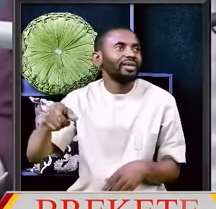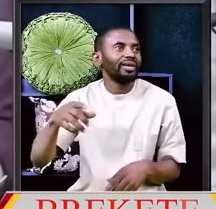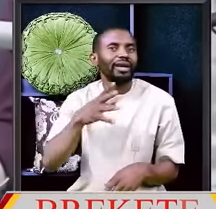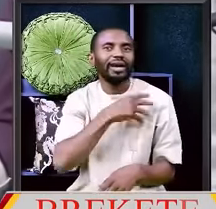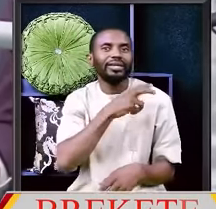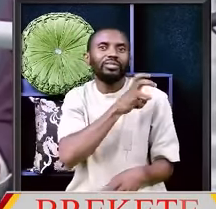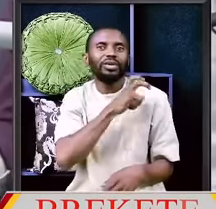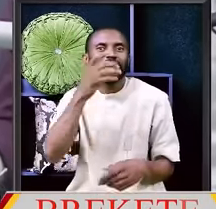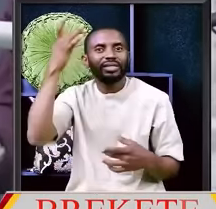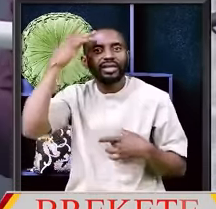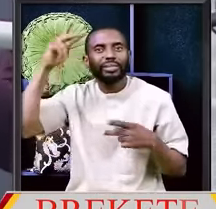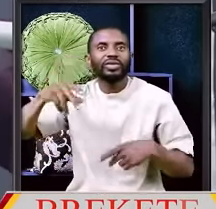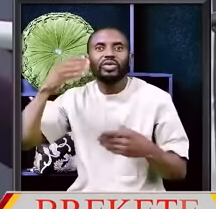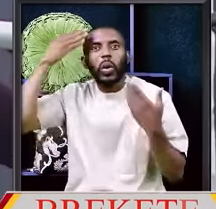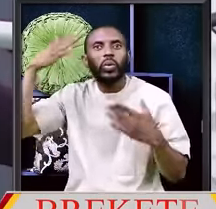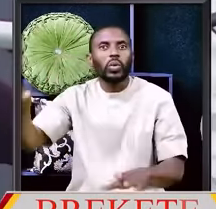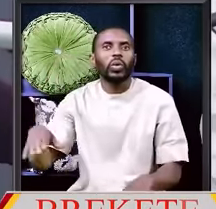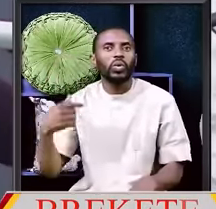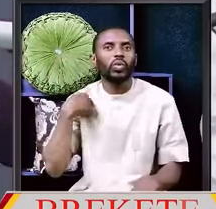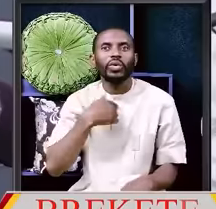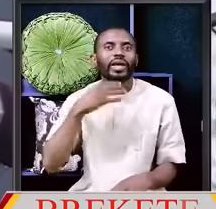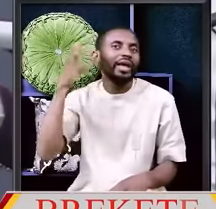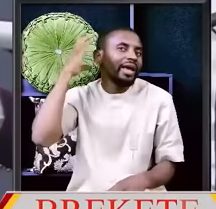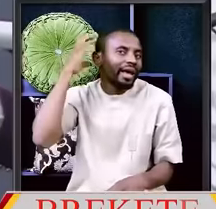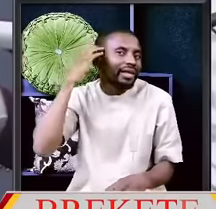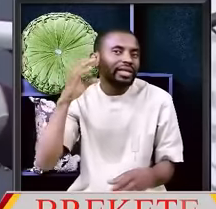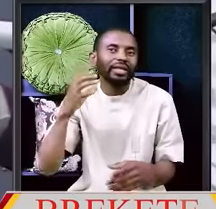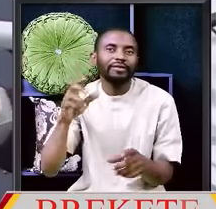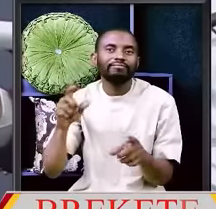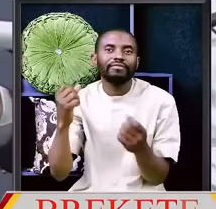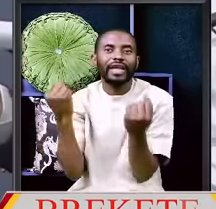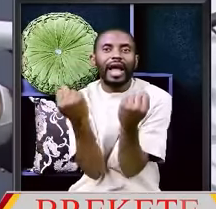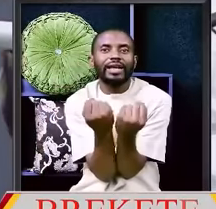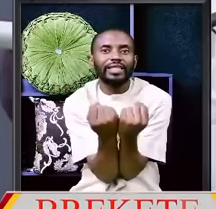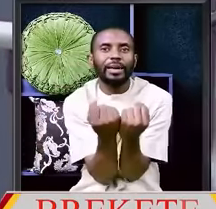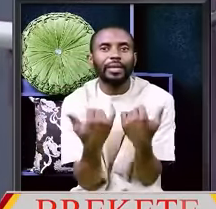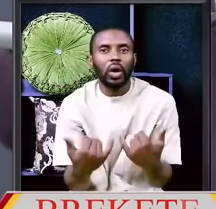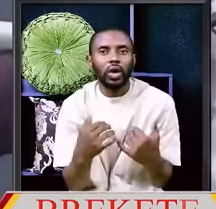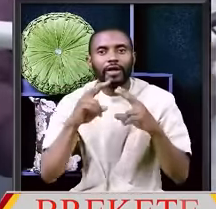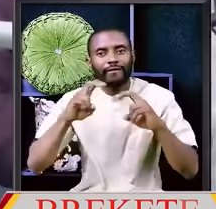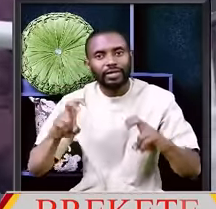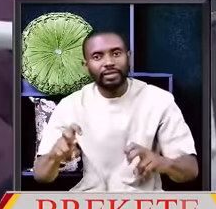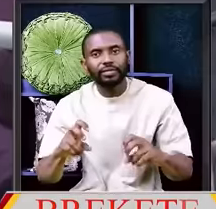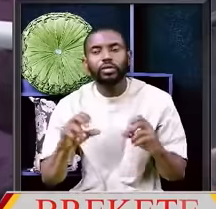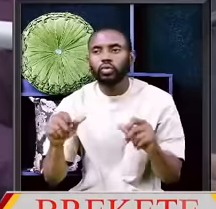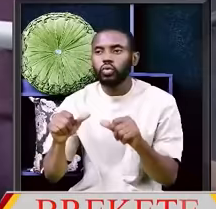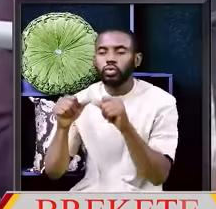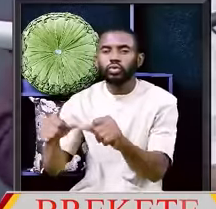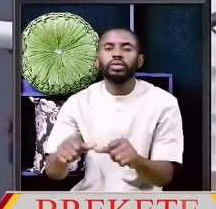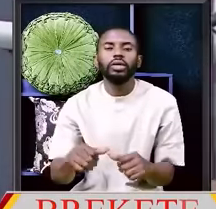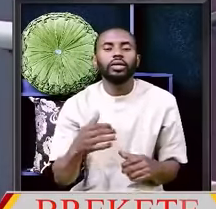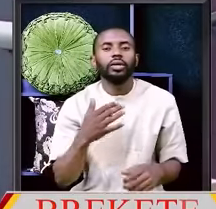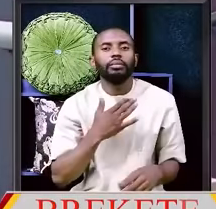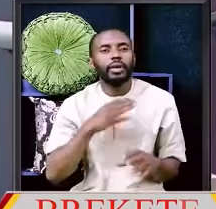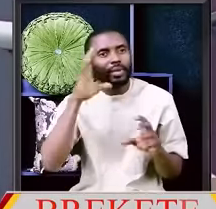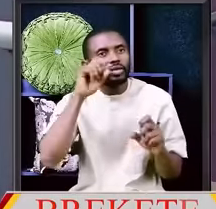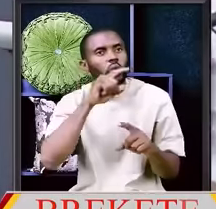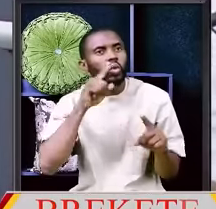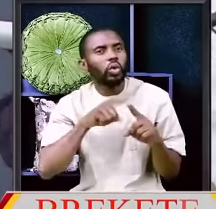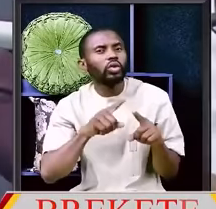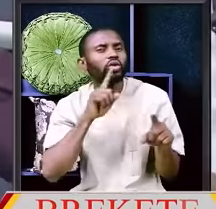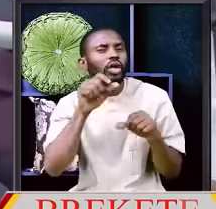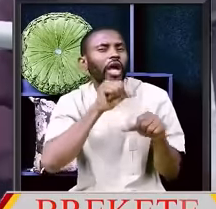the patient, no. We hear say they don't arrest him now, then the investigator. So continue. Yes, my honorable president, when you talk about,